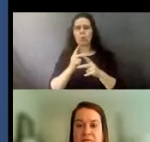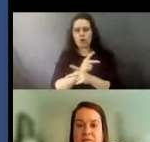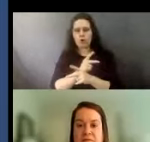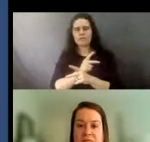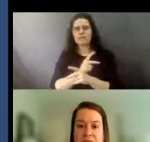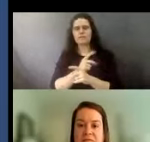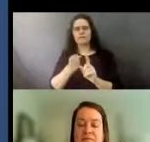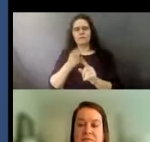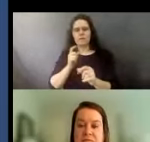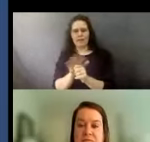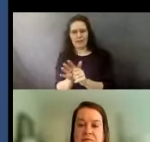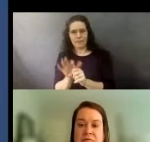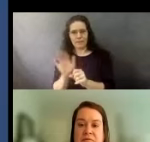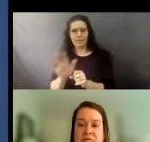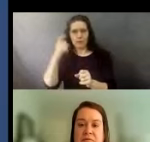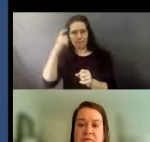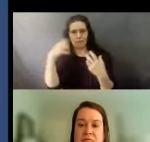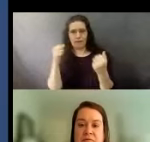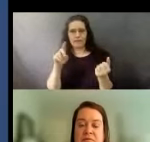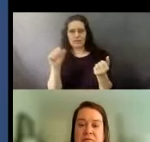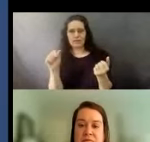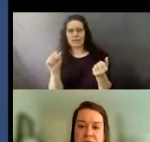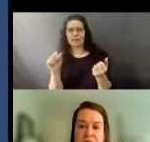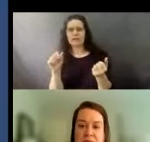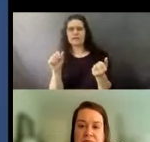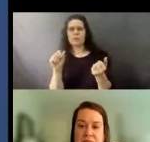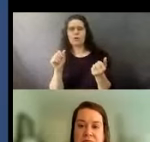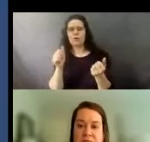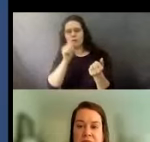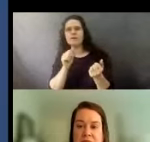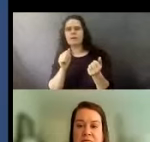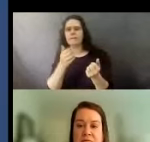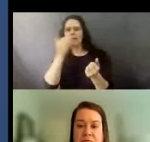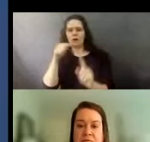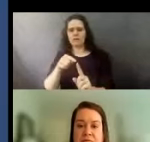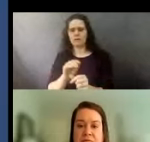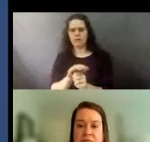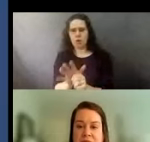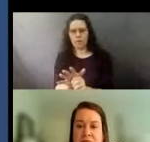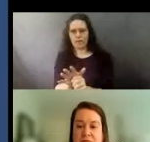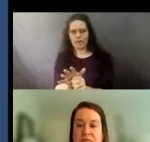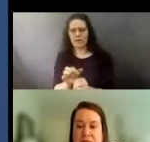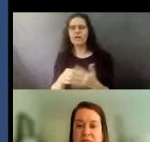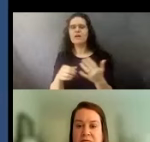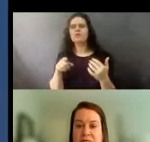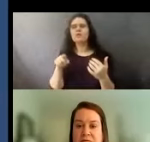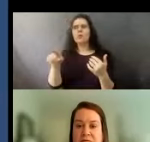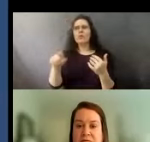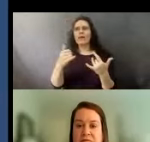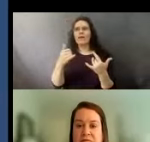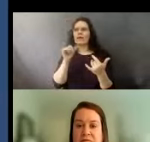health disabilities, and they need certain accommodations that, again, aren't about keeping them safe, physically safe from COVID, but